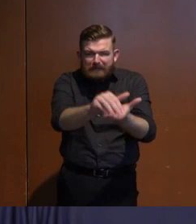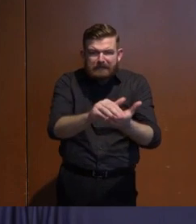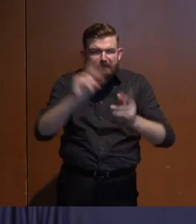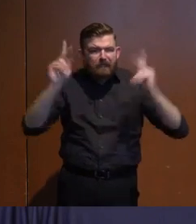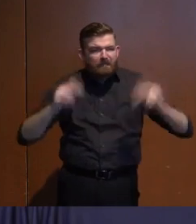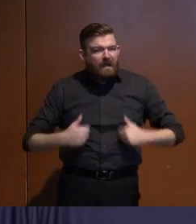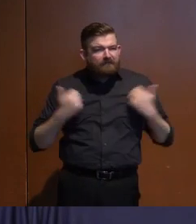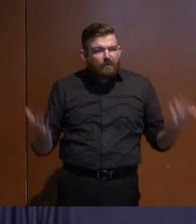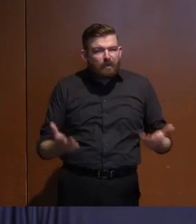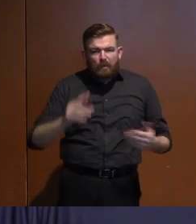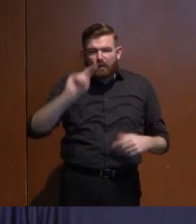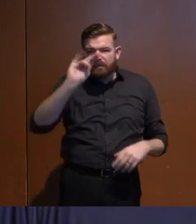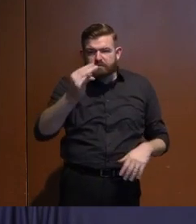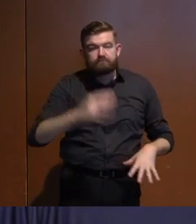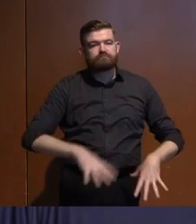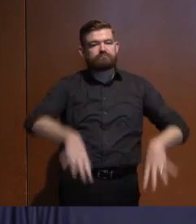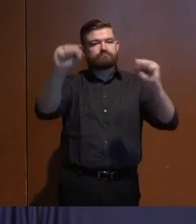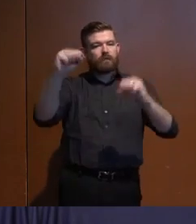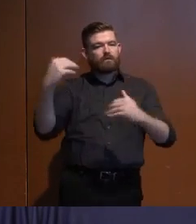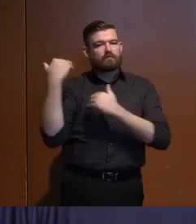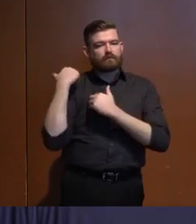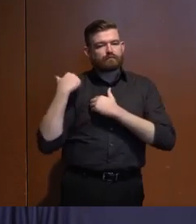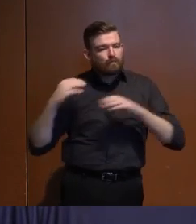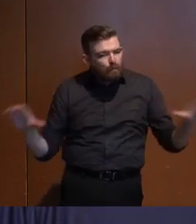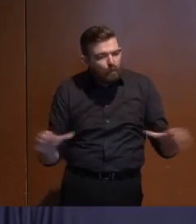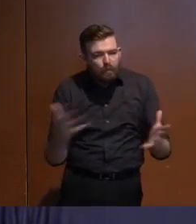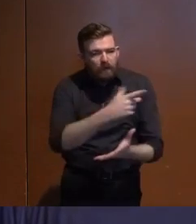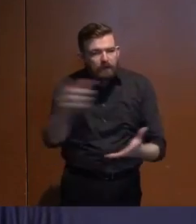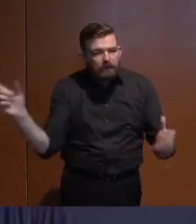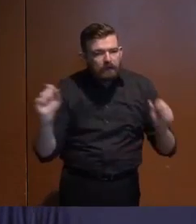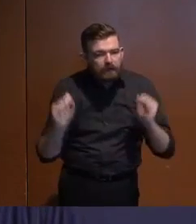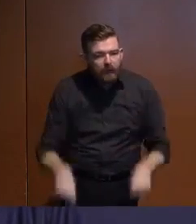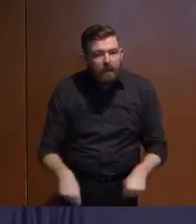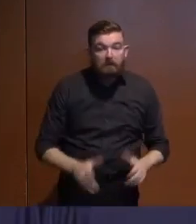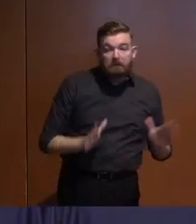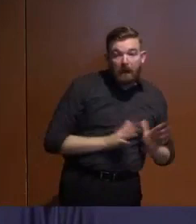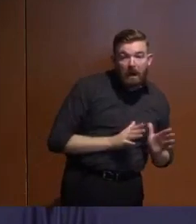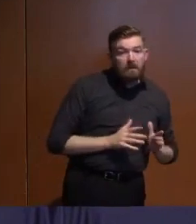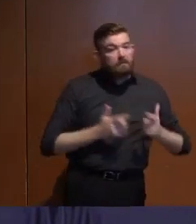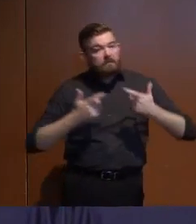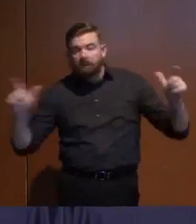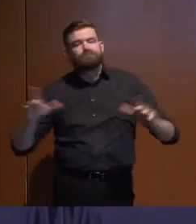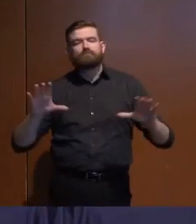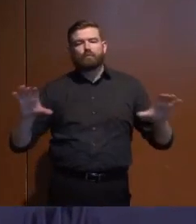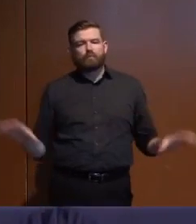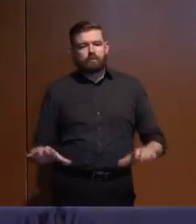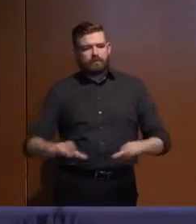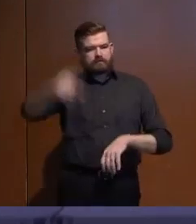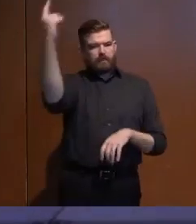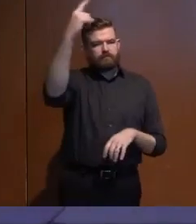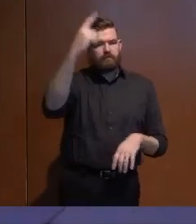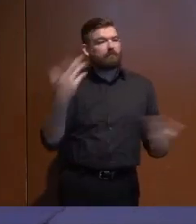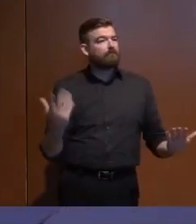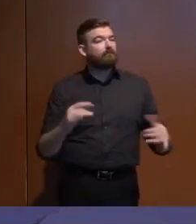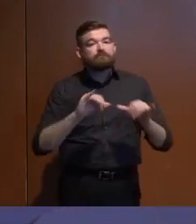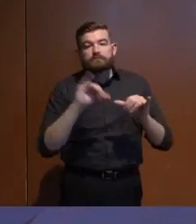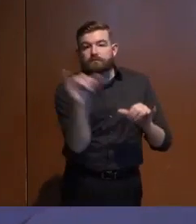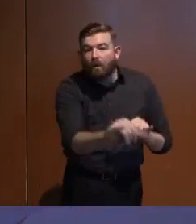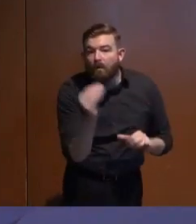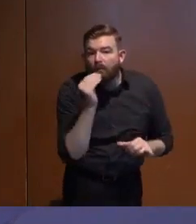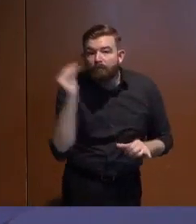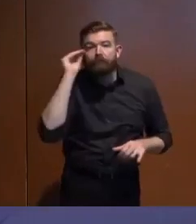does their share, big and small. And in those moments of isolation, in those moments of loneliness, when you